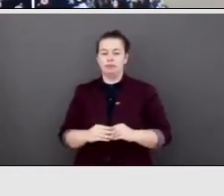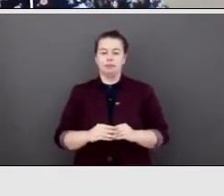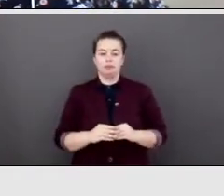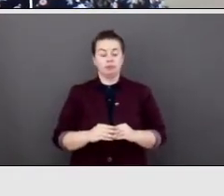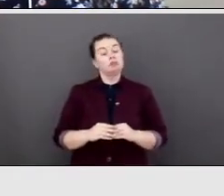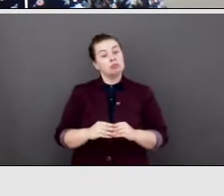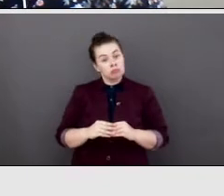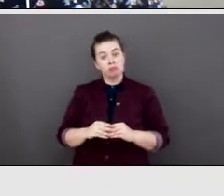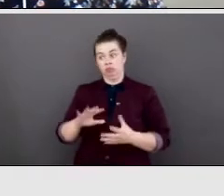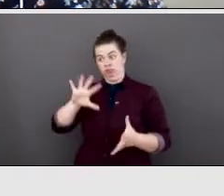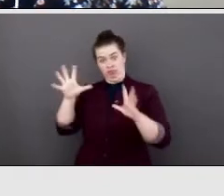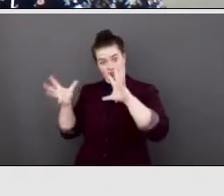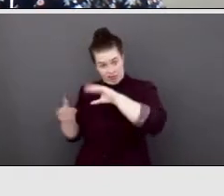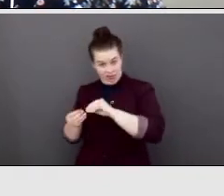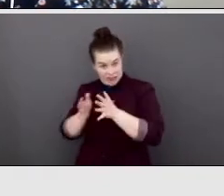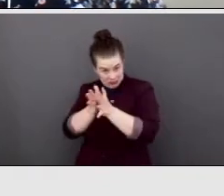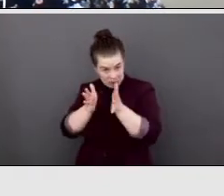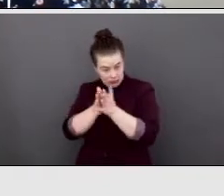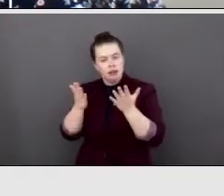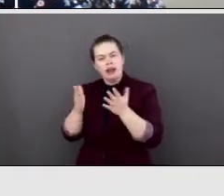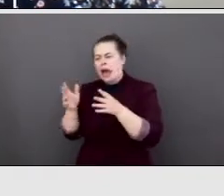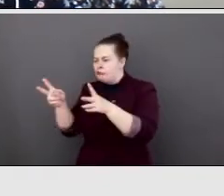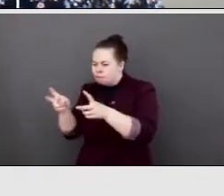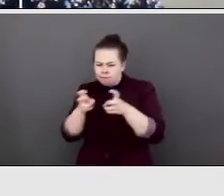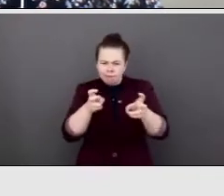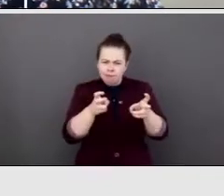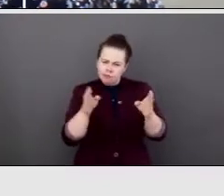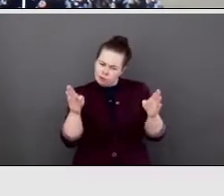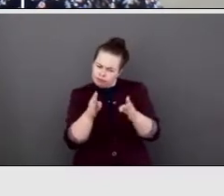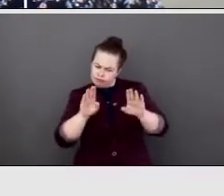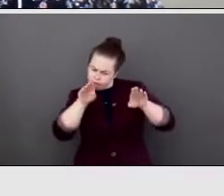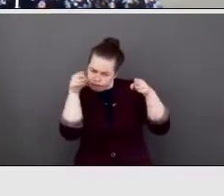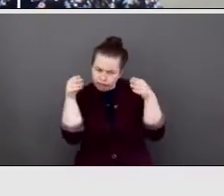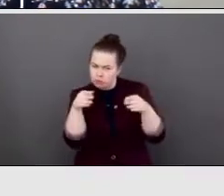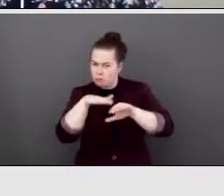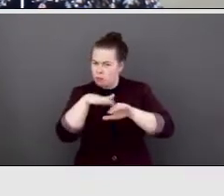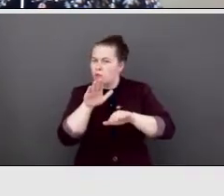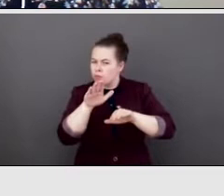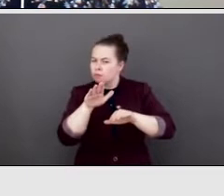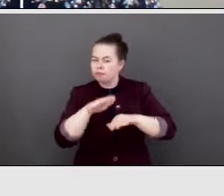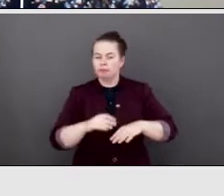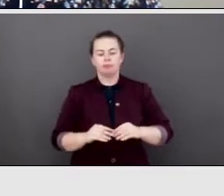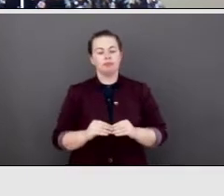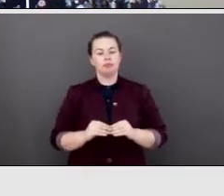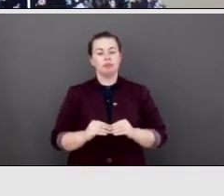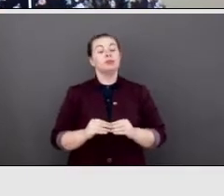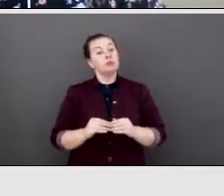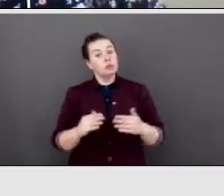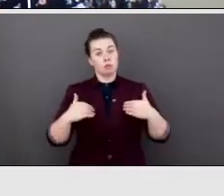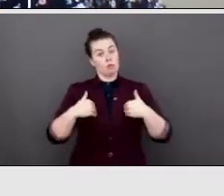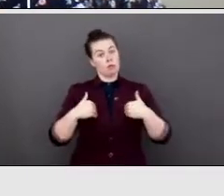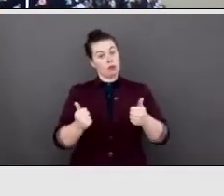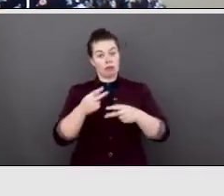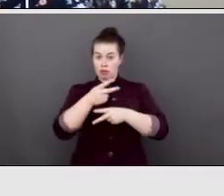I would now like to look at one component of the Conops in a little more detail. So when we looked at how healthcare systems work,